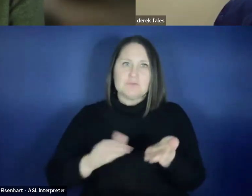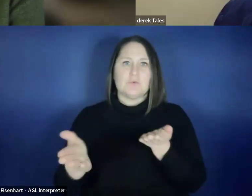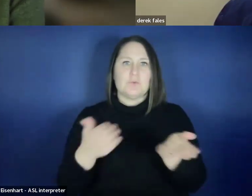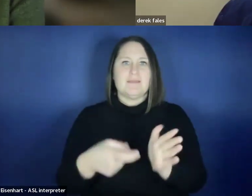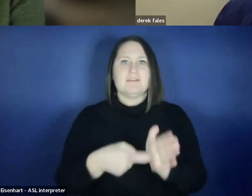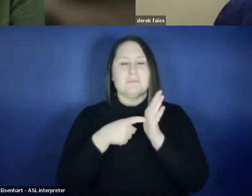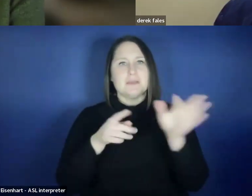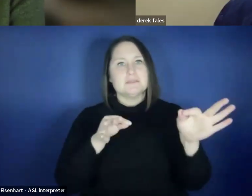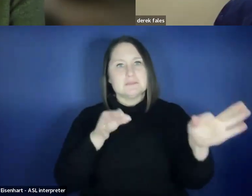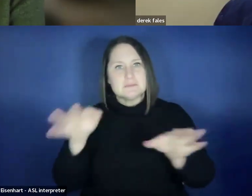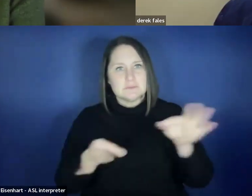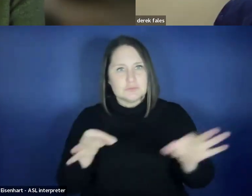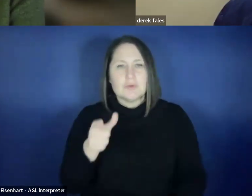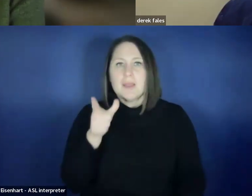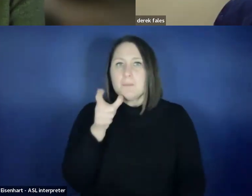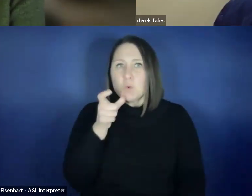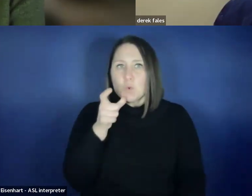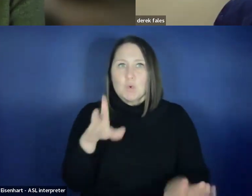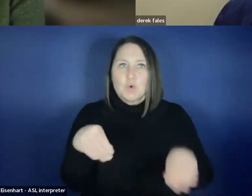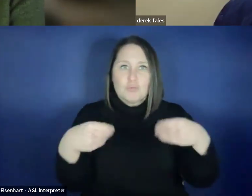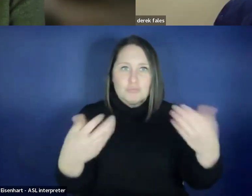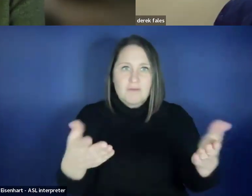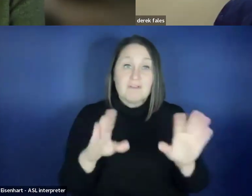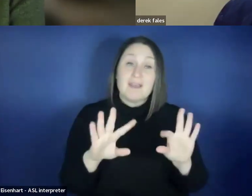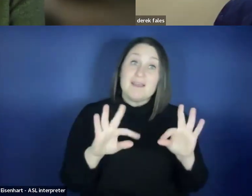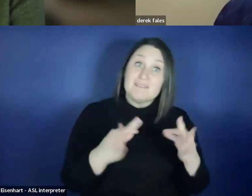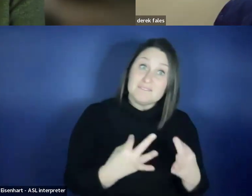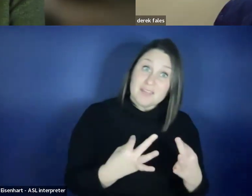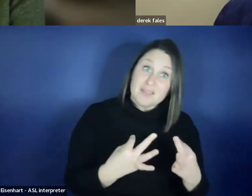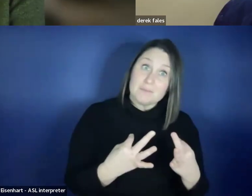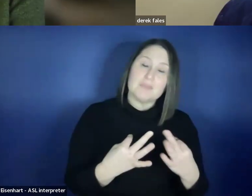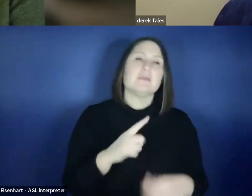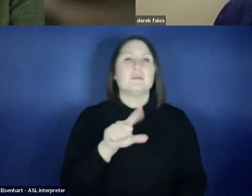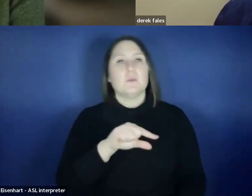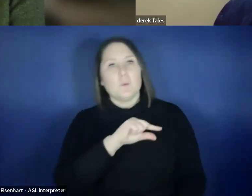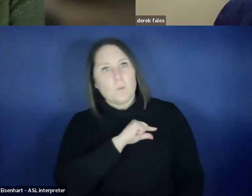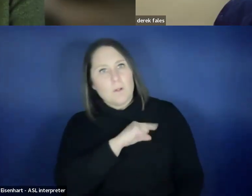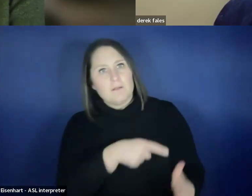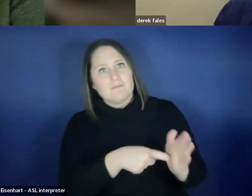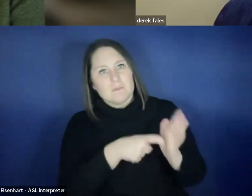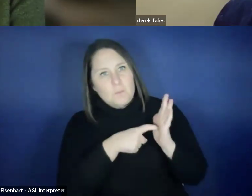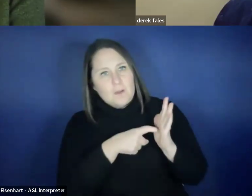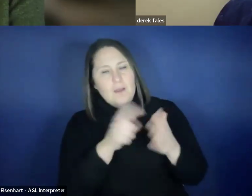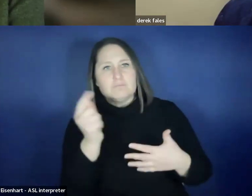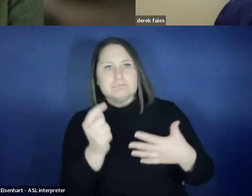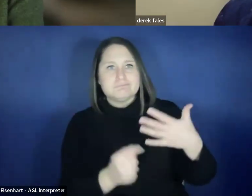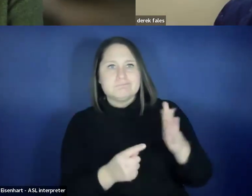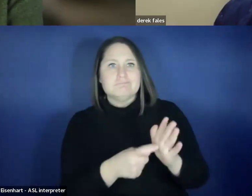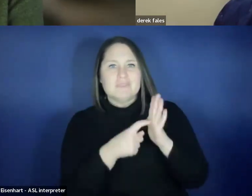to describe who can provide it, family, and what are the qualifications are. And